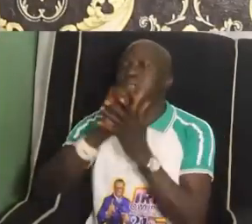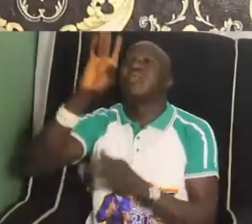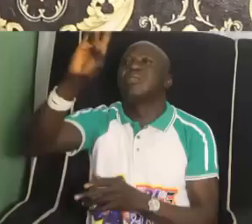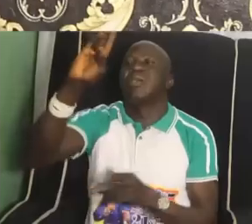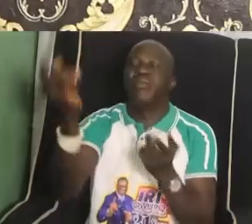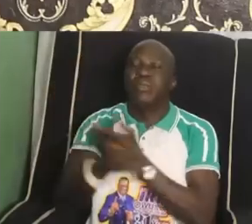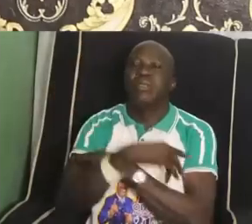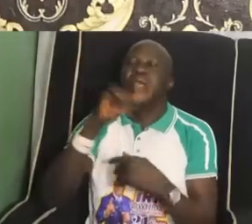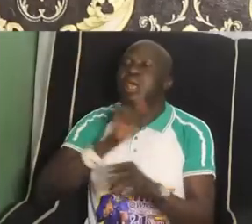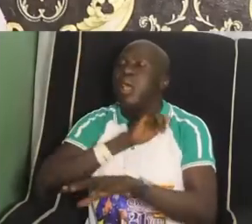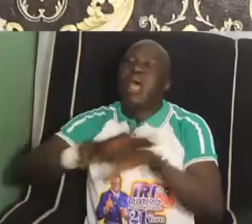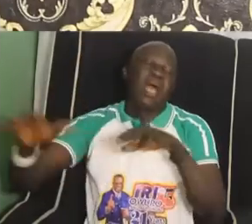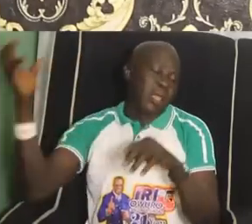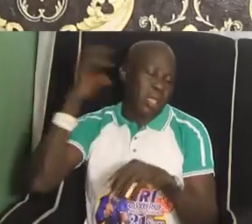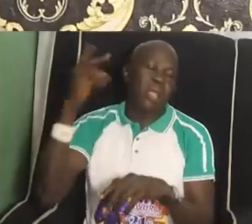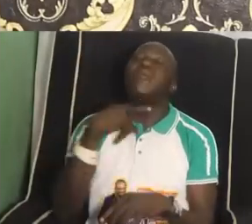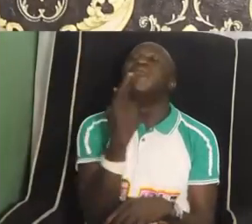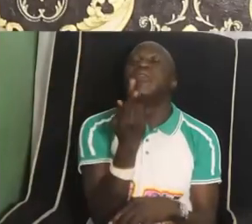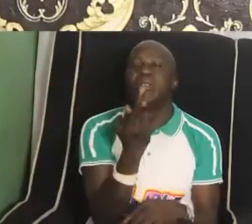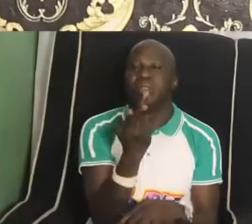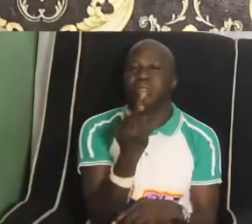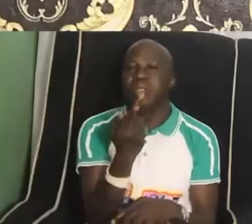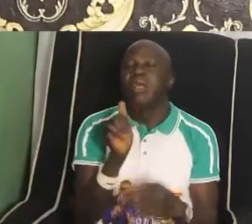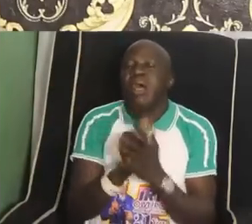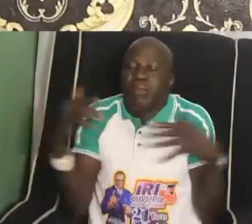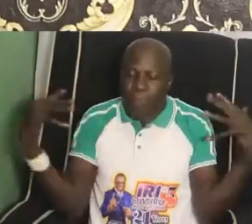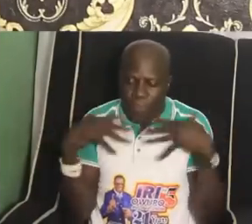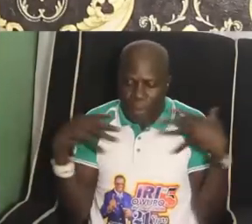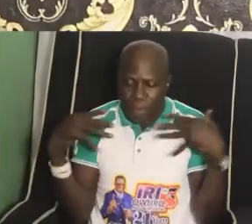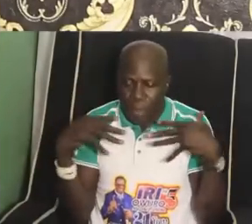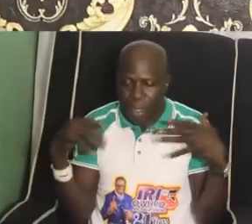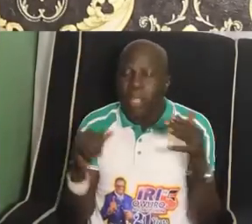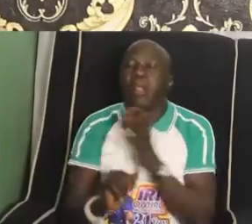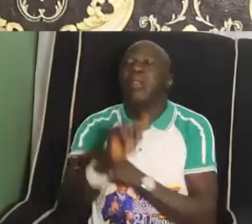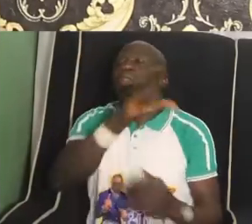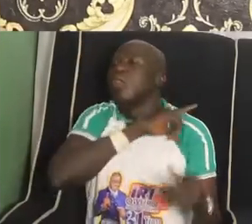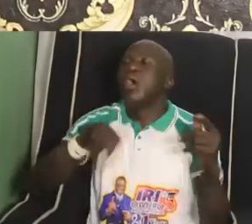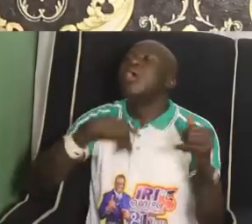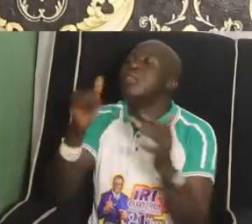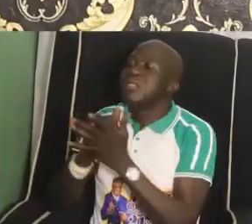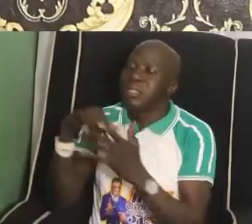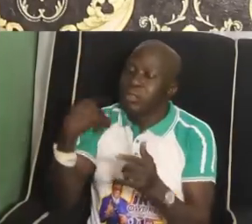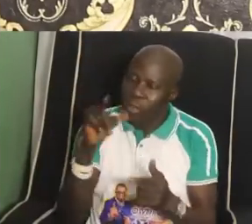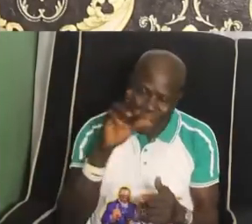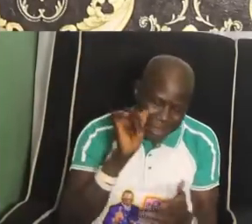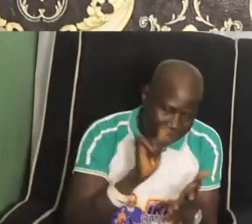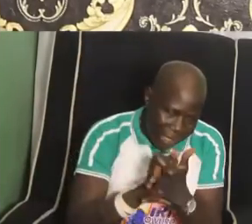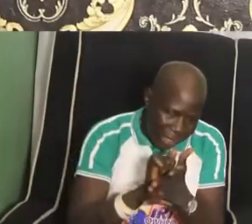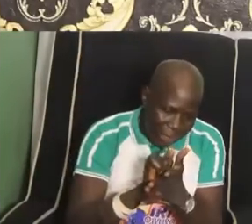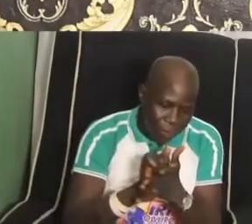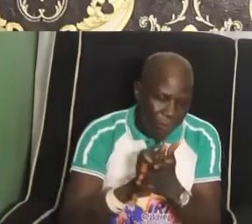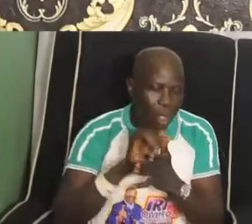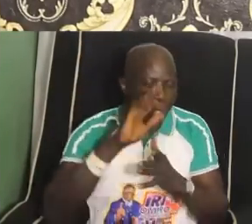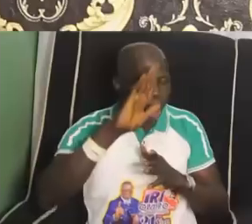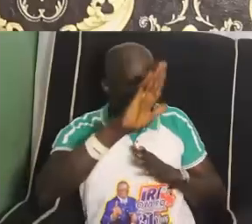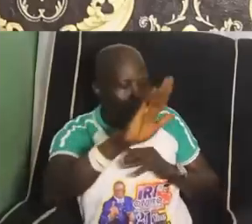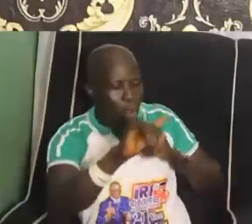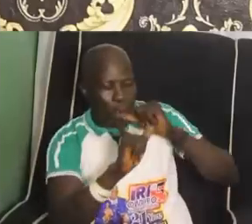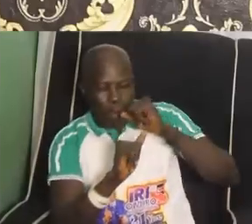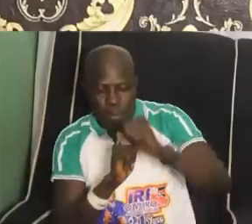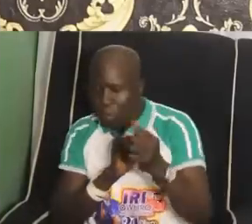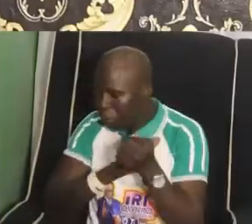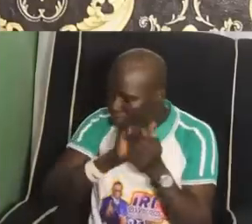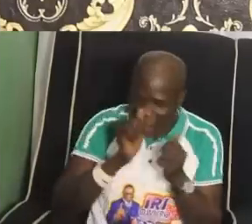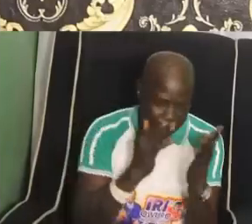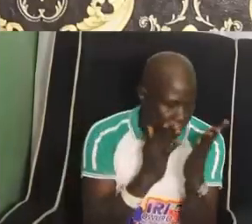the 7th day. And I heard a voice that scared me. God told me that he